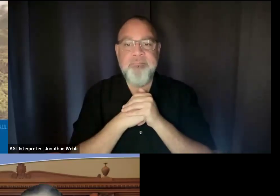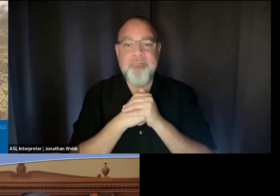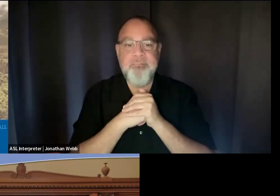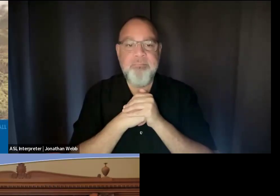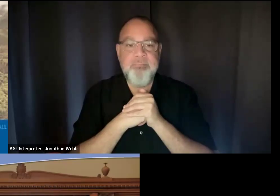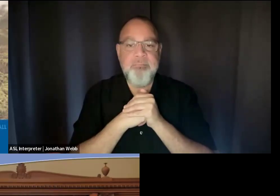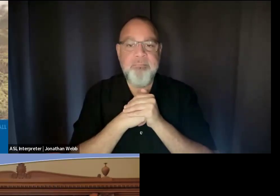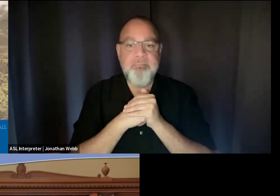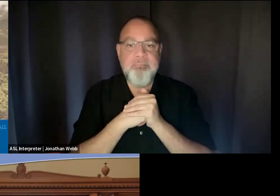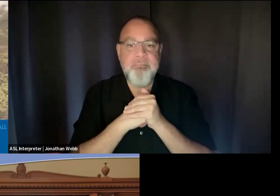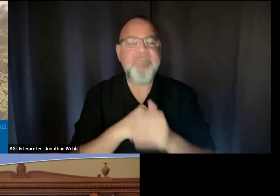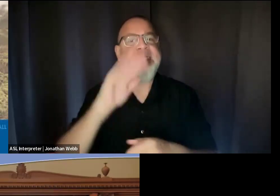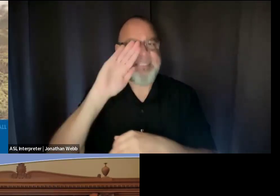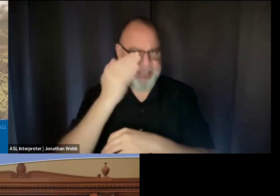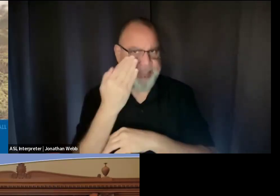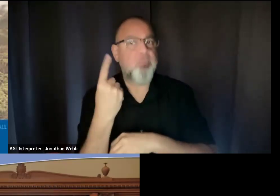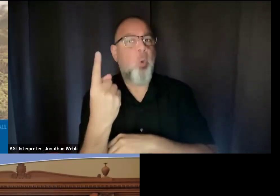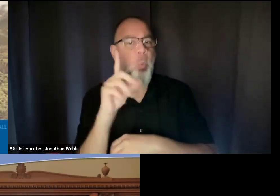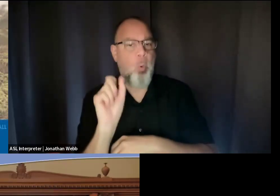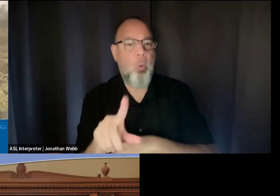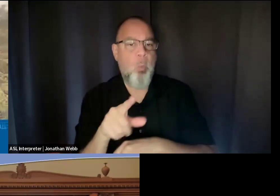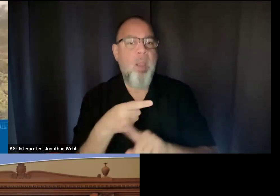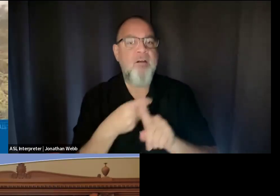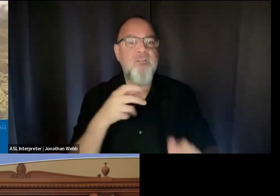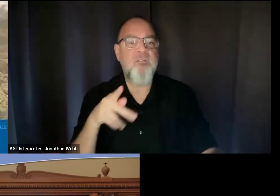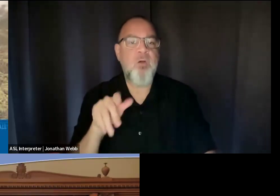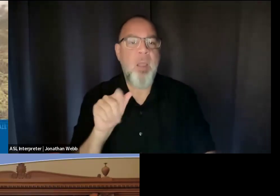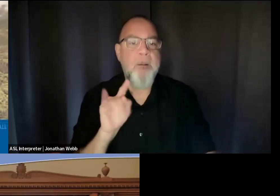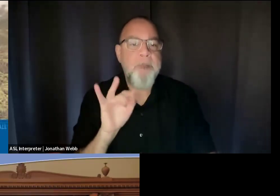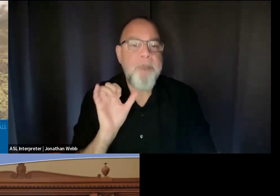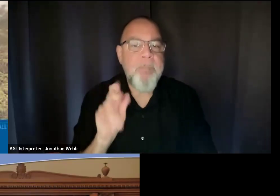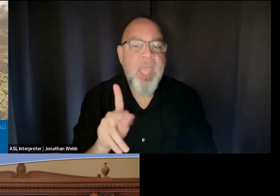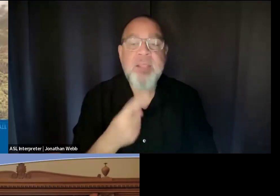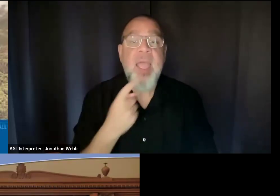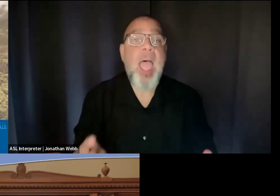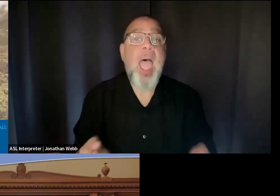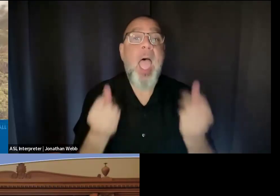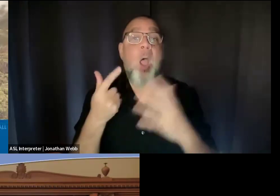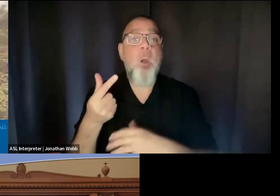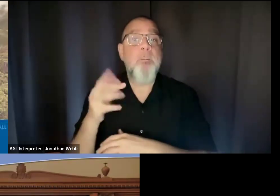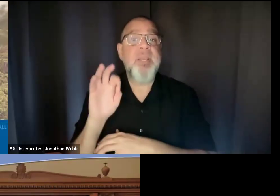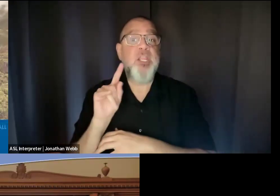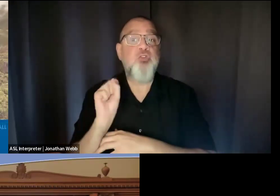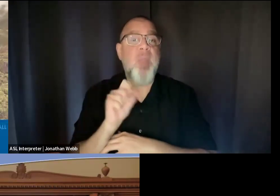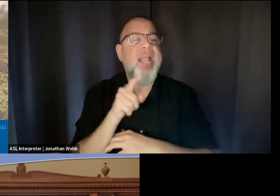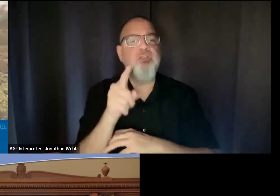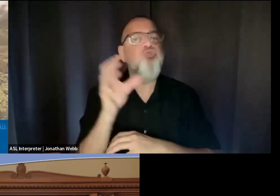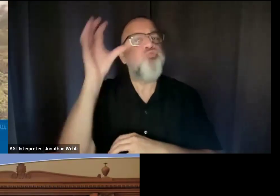Looks like there's a question from Patrick Messick. How many grants does CSL anticipate